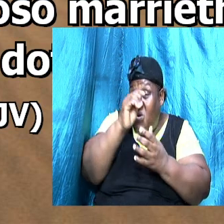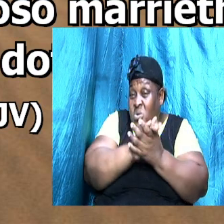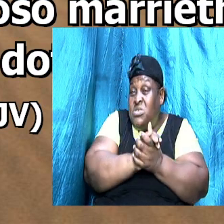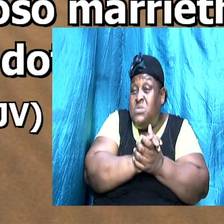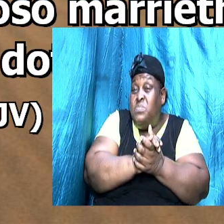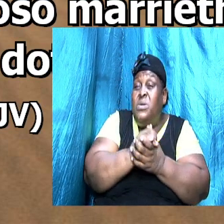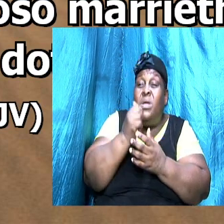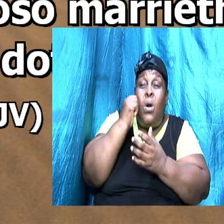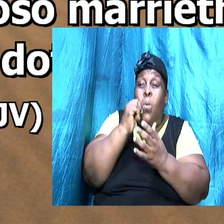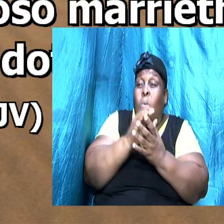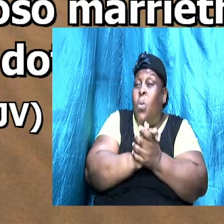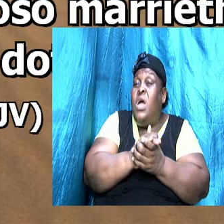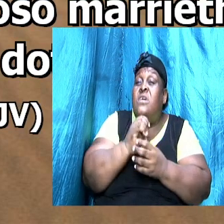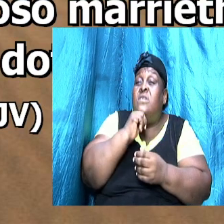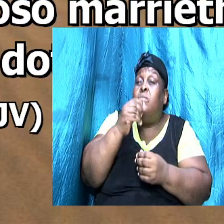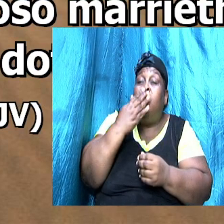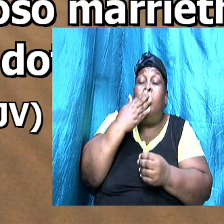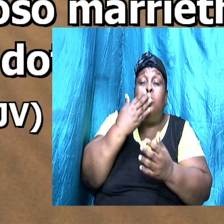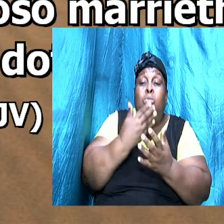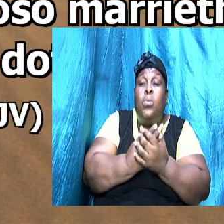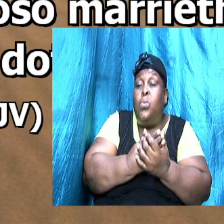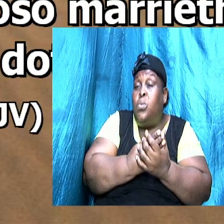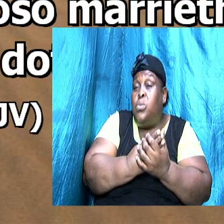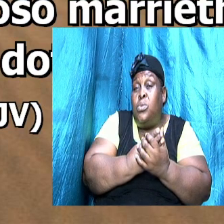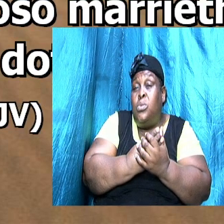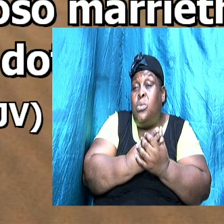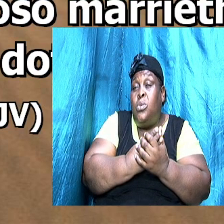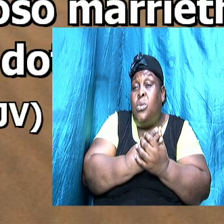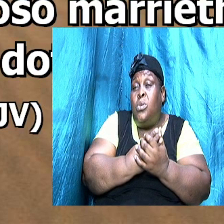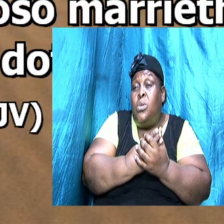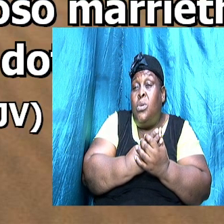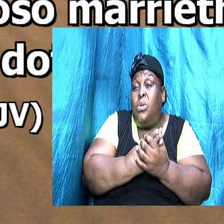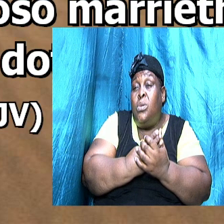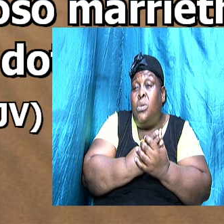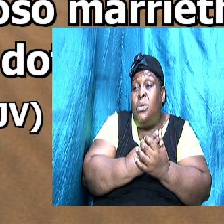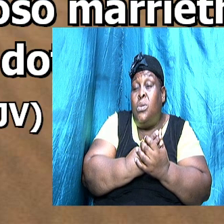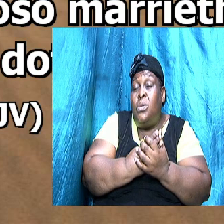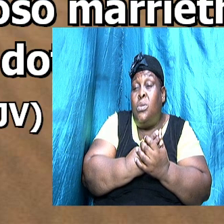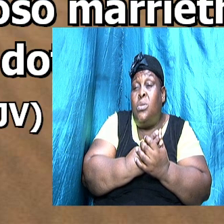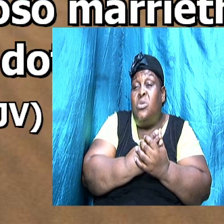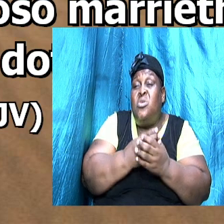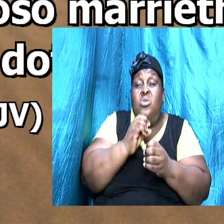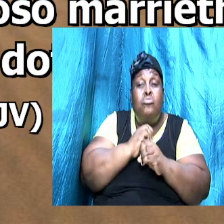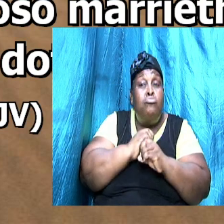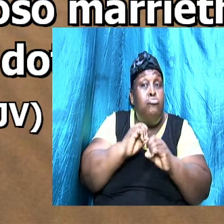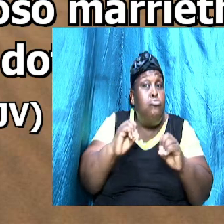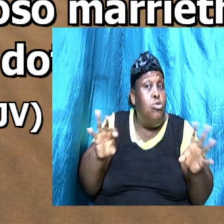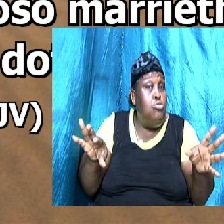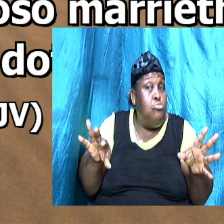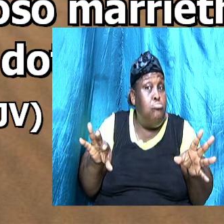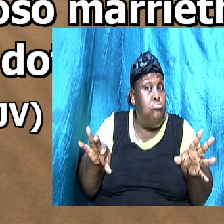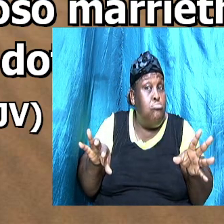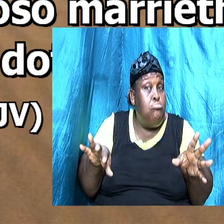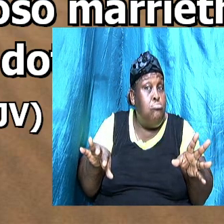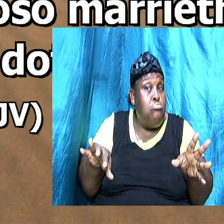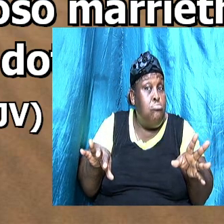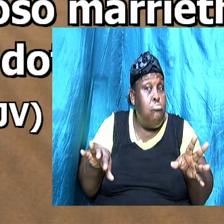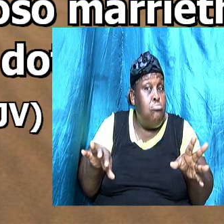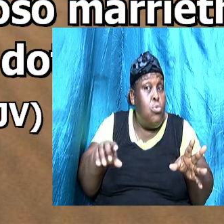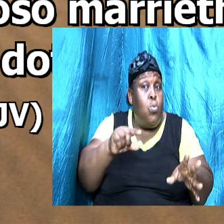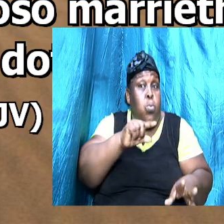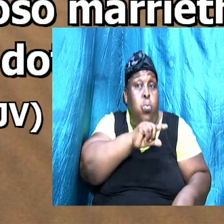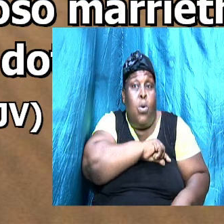good man, not if she don't cook well, not if him don't come home early in the evening. None of those things